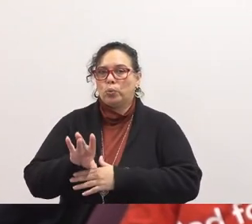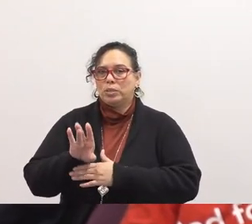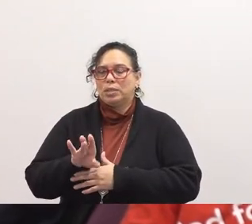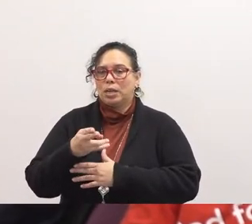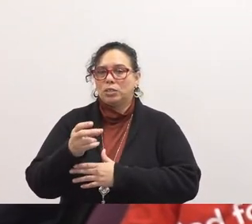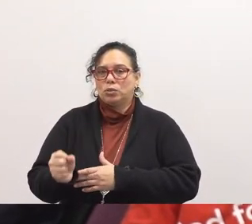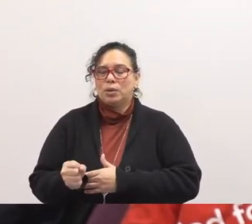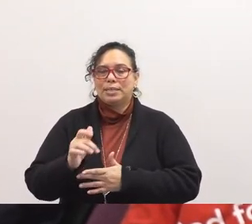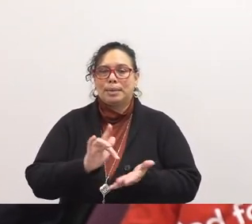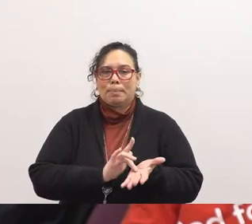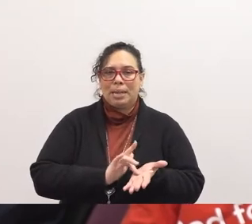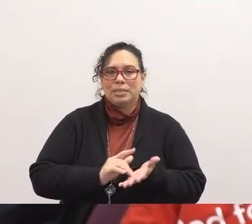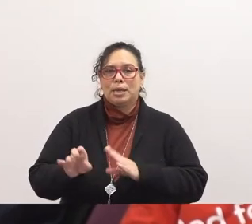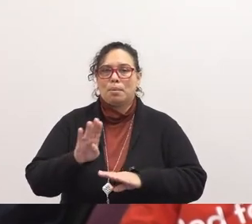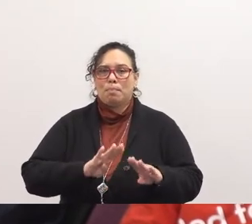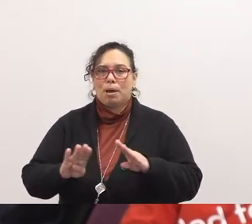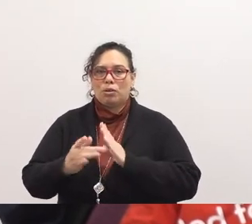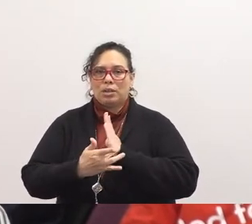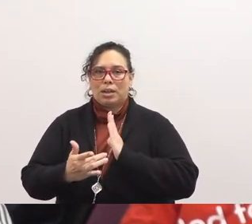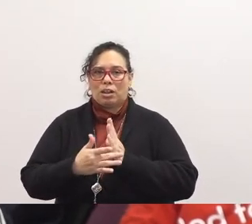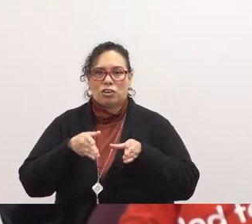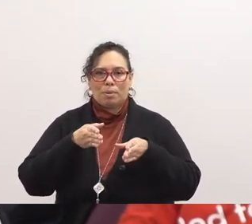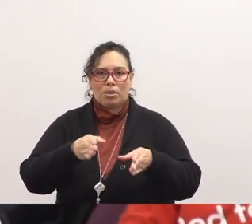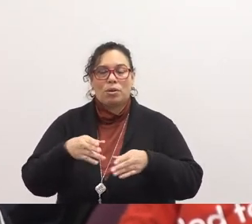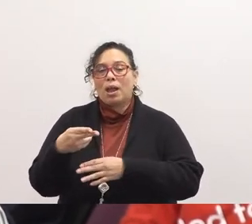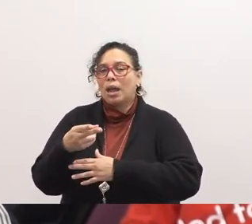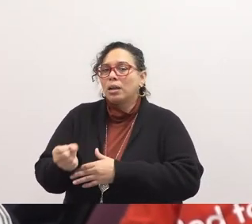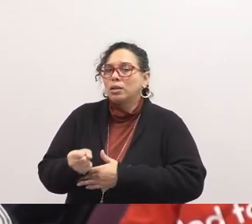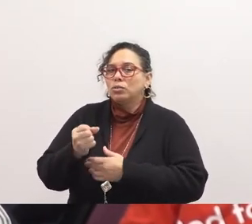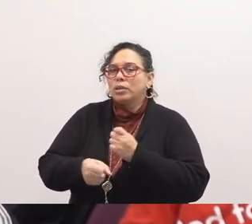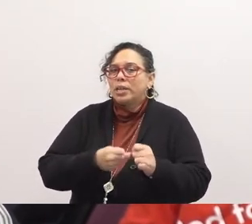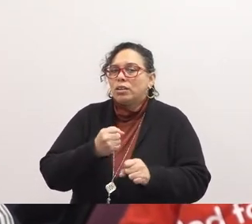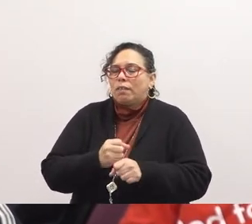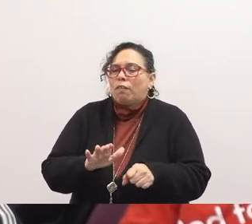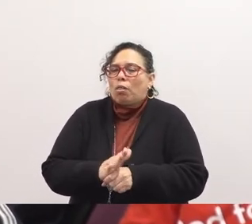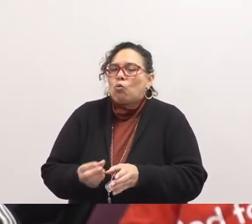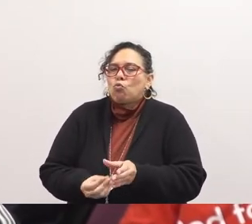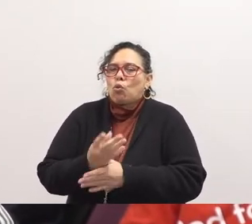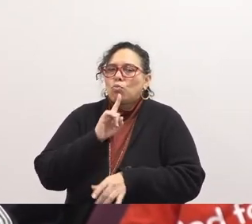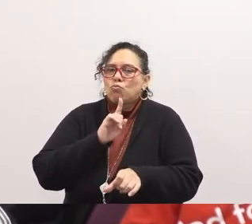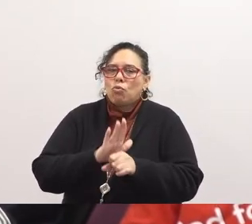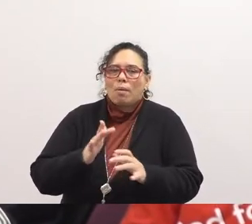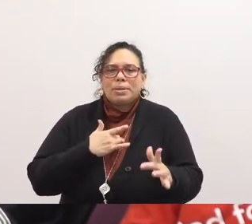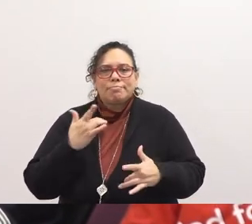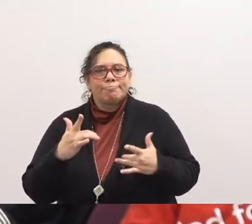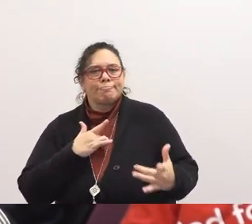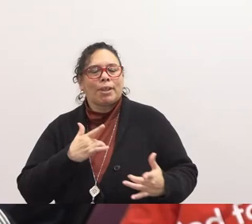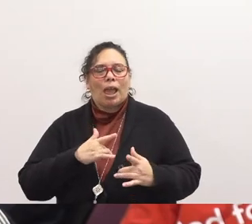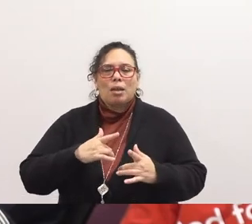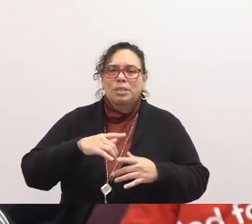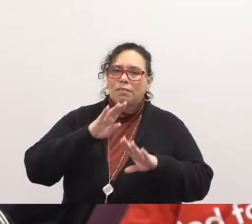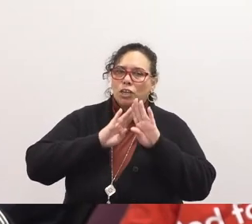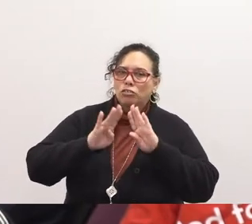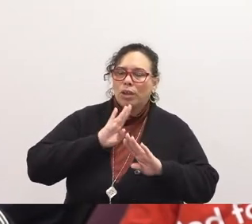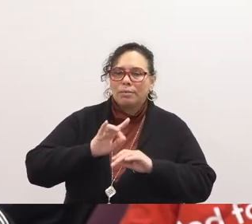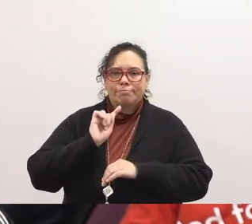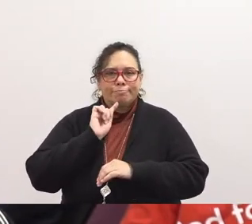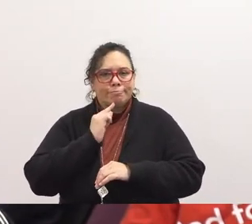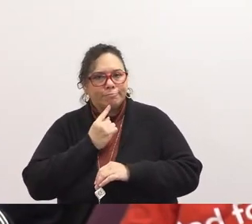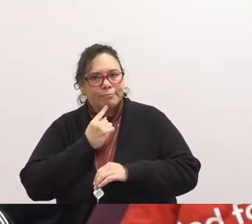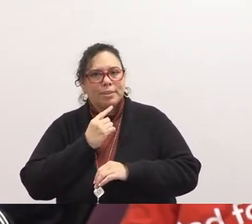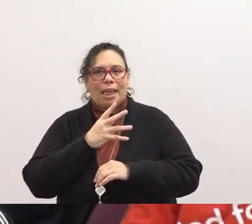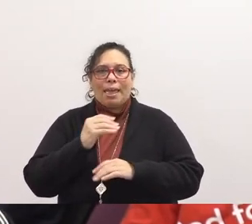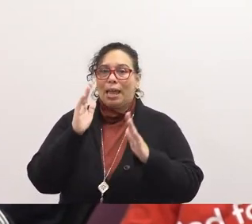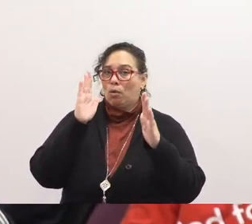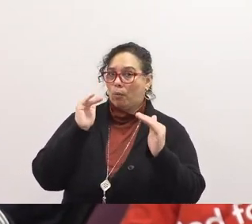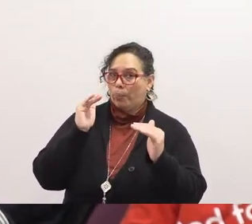and biotechnology pathway. High school years are full of growth, promise, excitement, frustration, disappointment, and